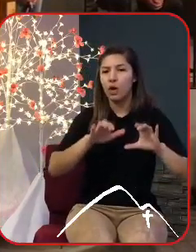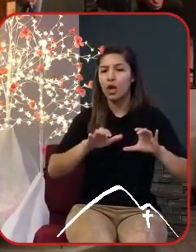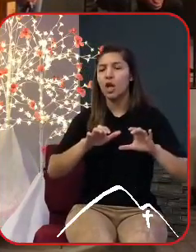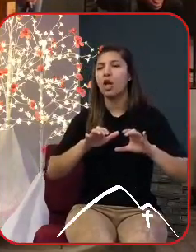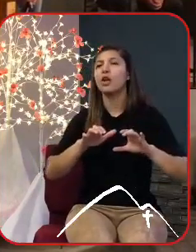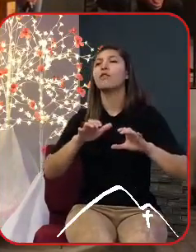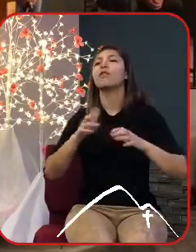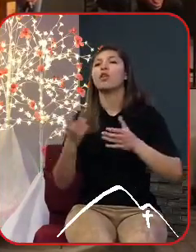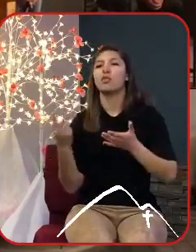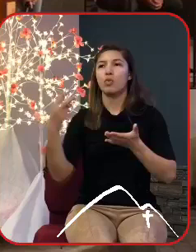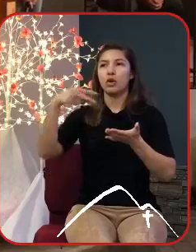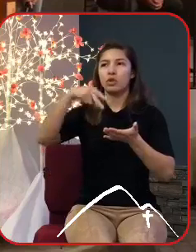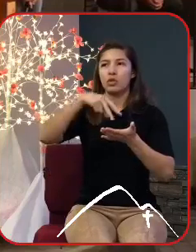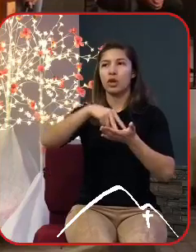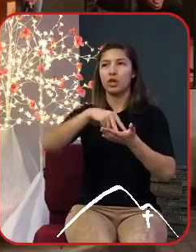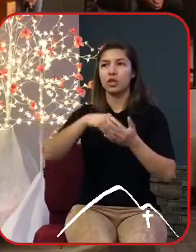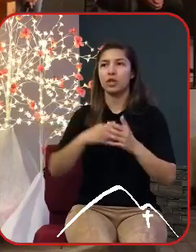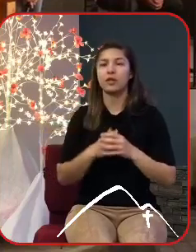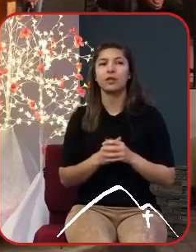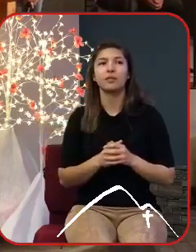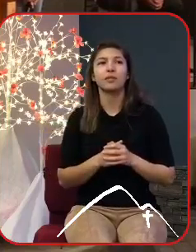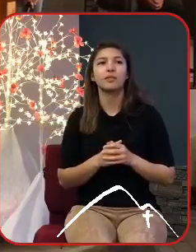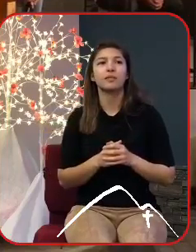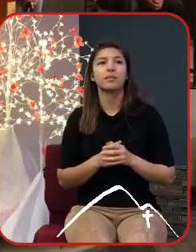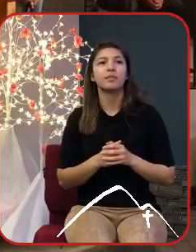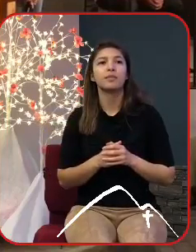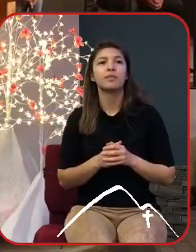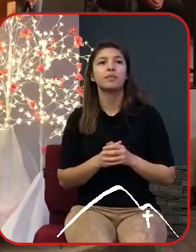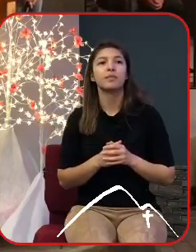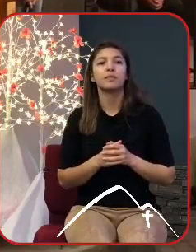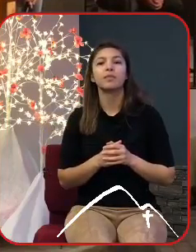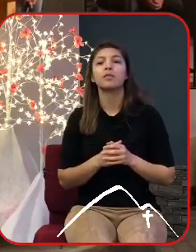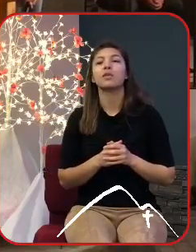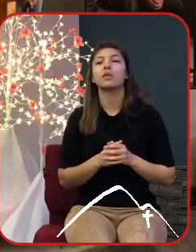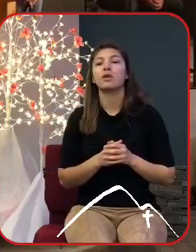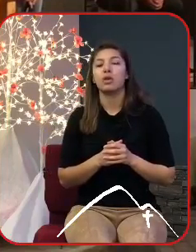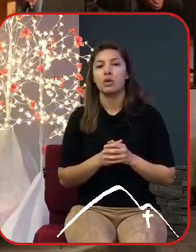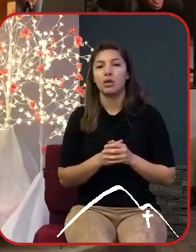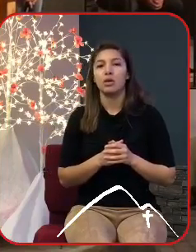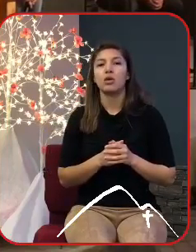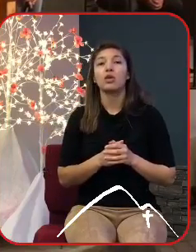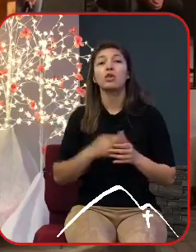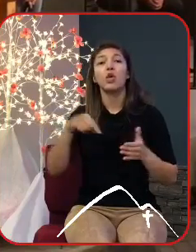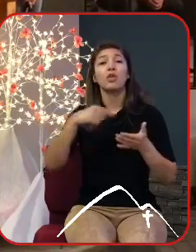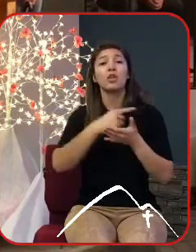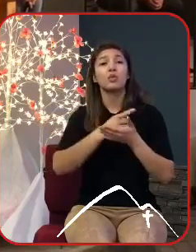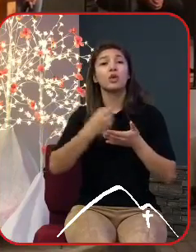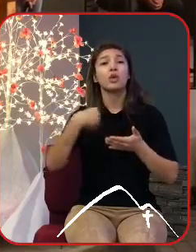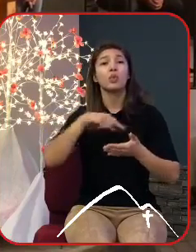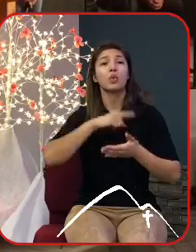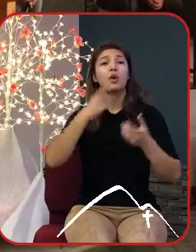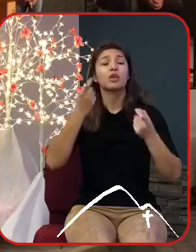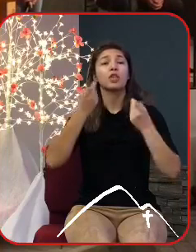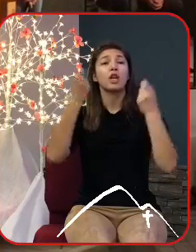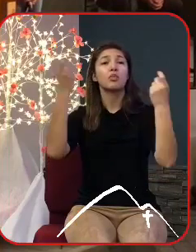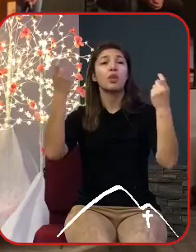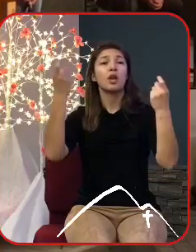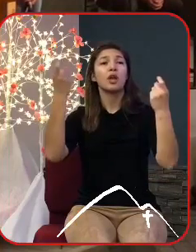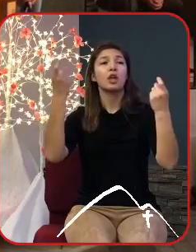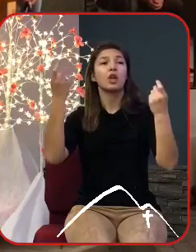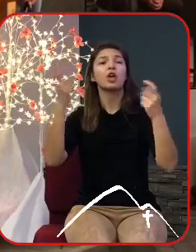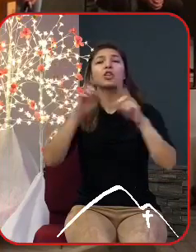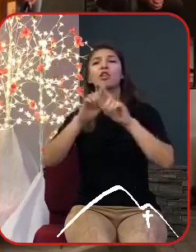resurrection to new life. And so we are celebrating this week in a fashion that they never